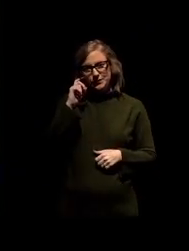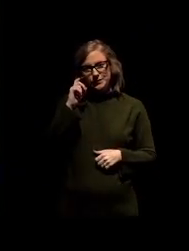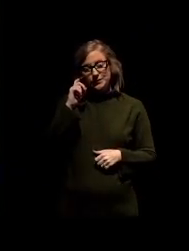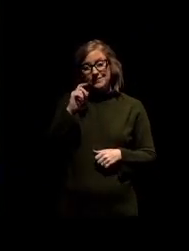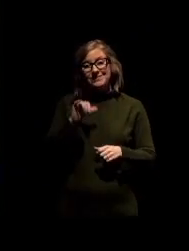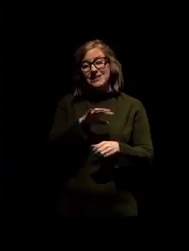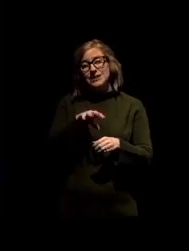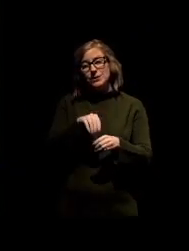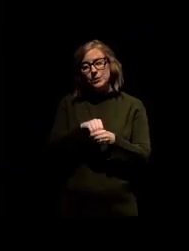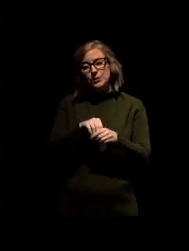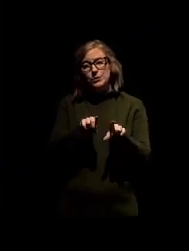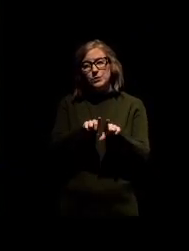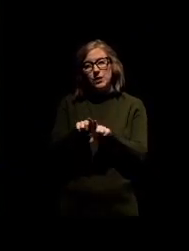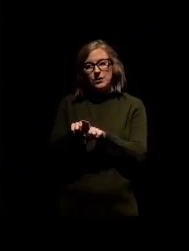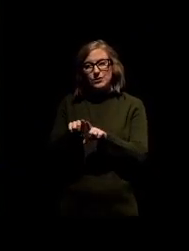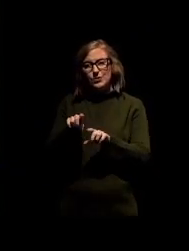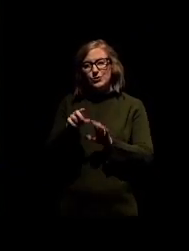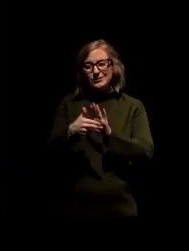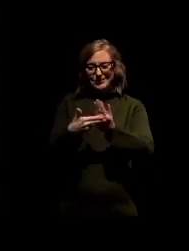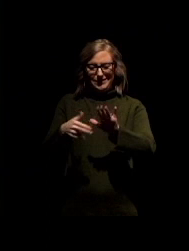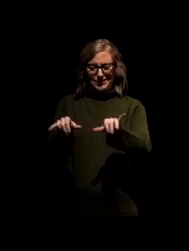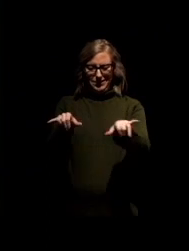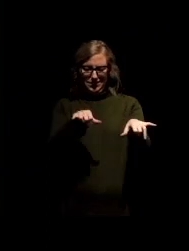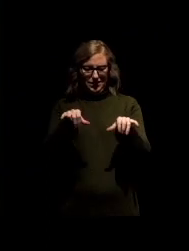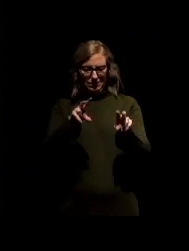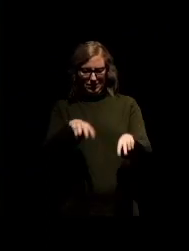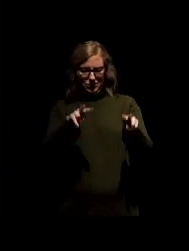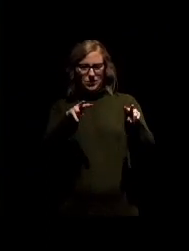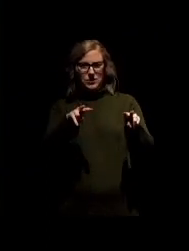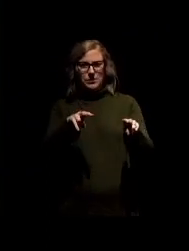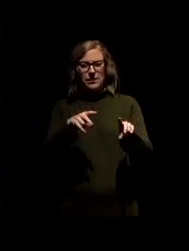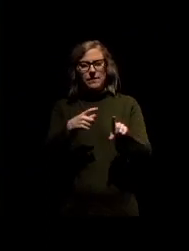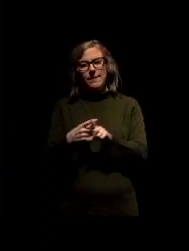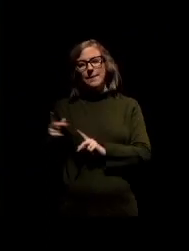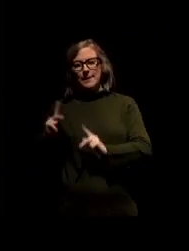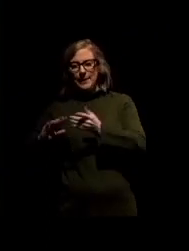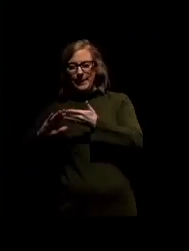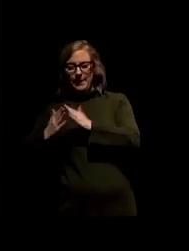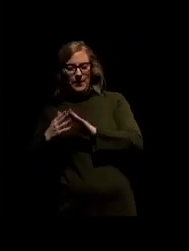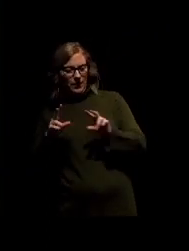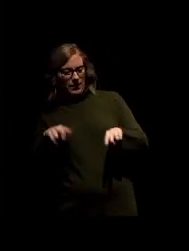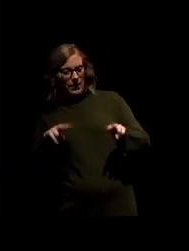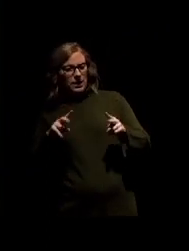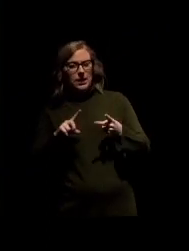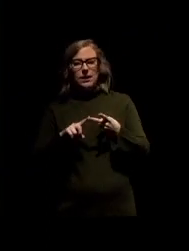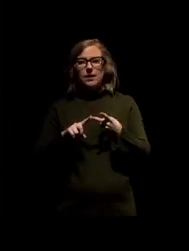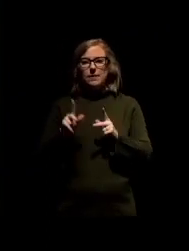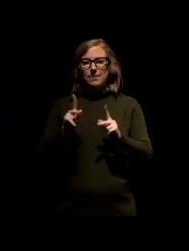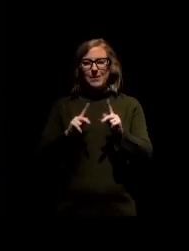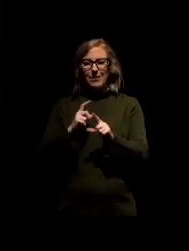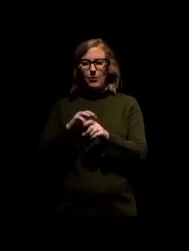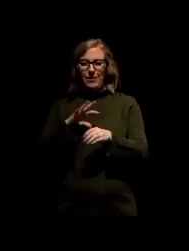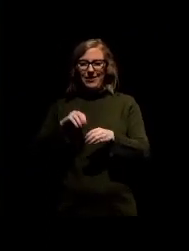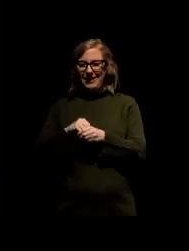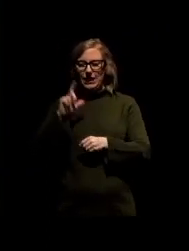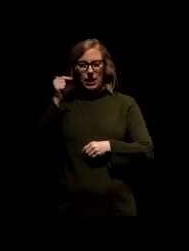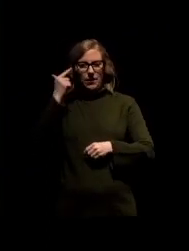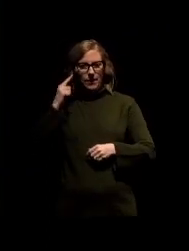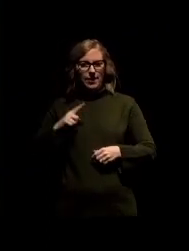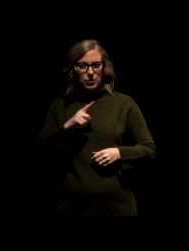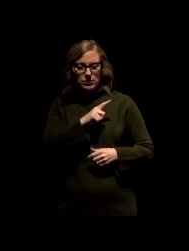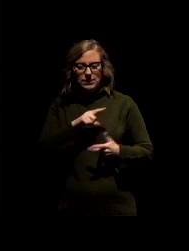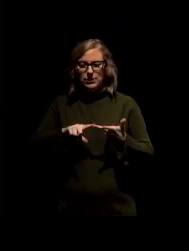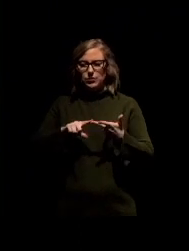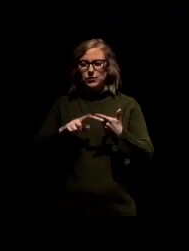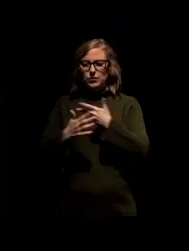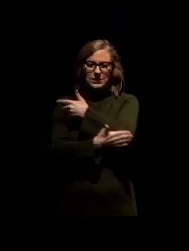They include also stigma and judgment from members of our community, members from our legislature, members from the county. One